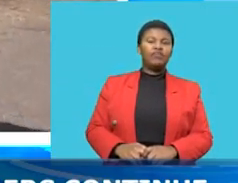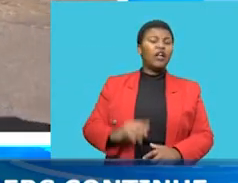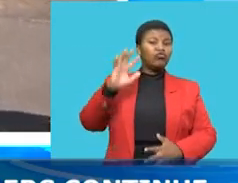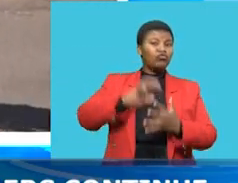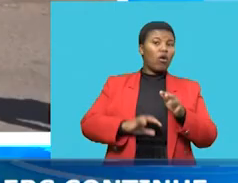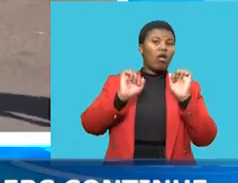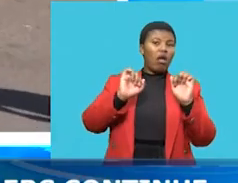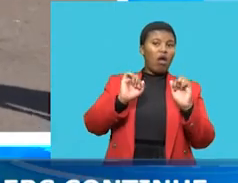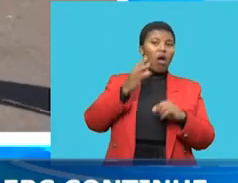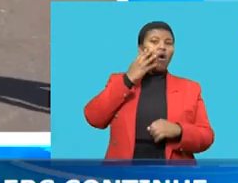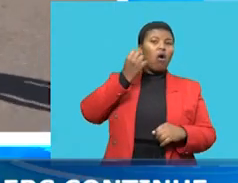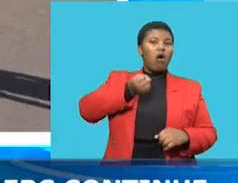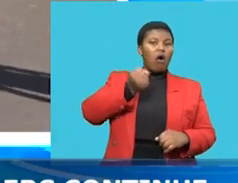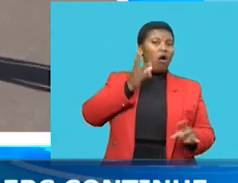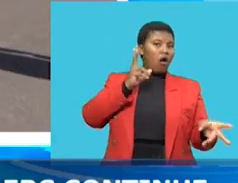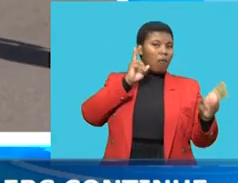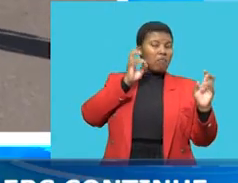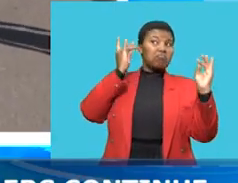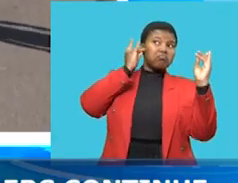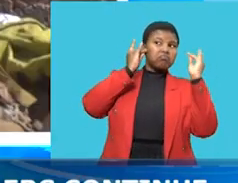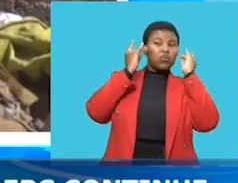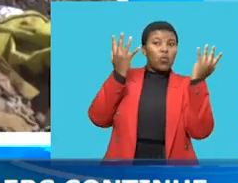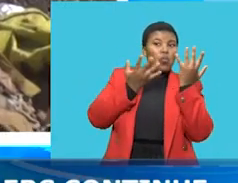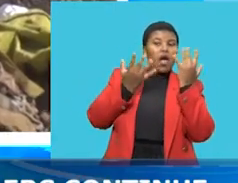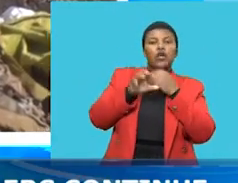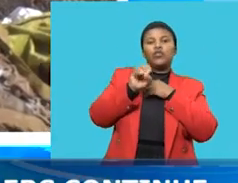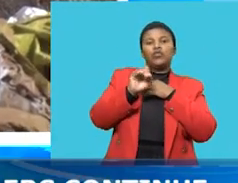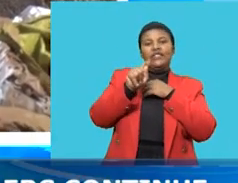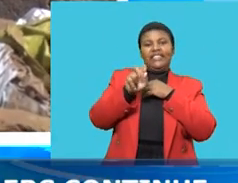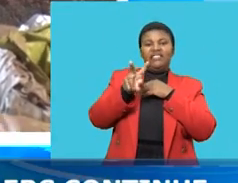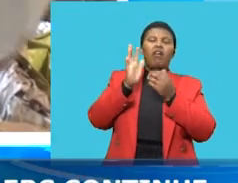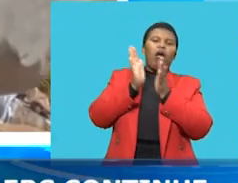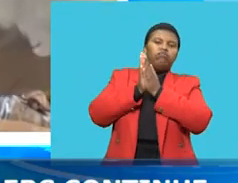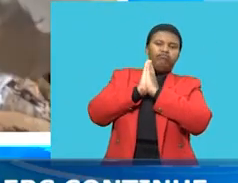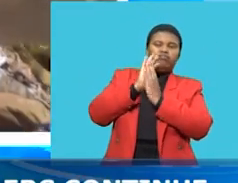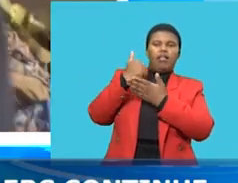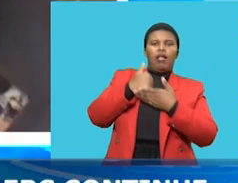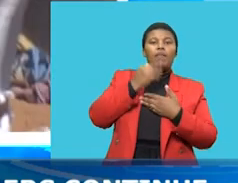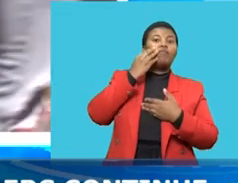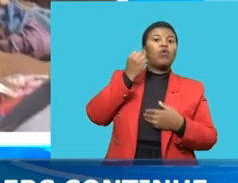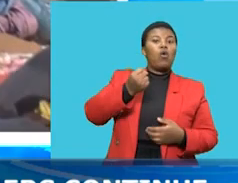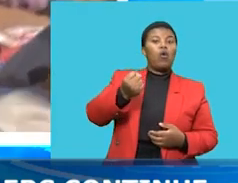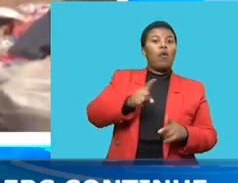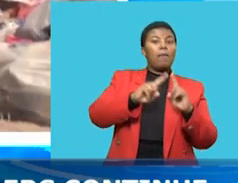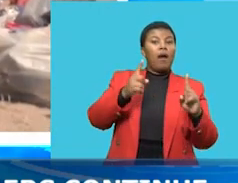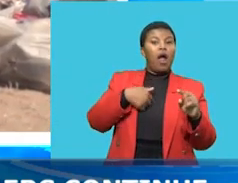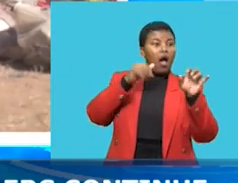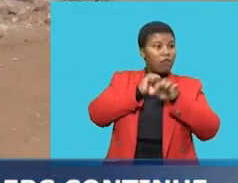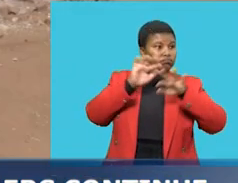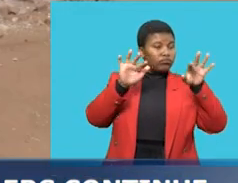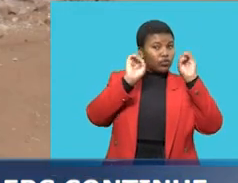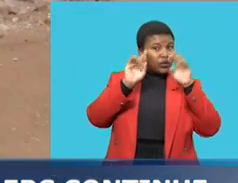TV njengesicelo sokuba afumane uncedo. Emva koko isicelo sakhe sawela endlebeni